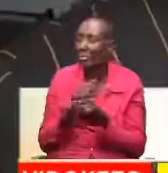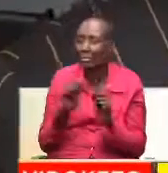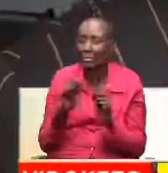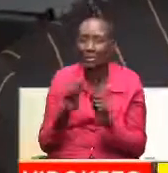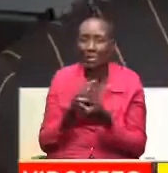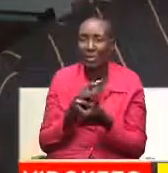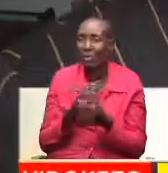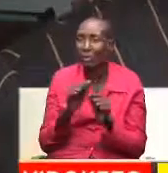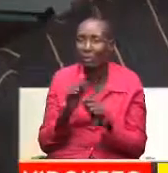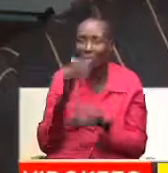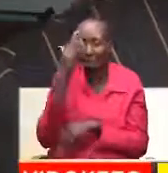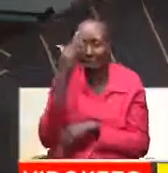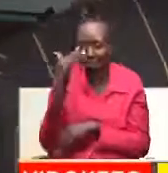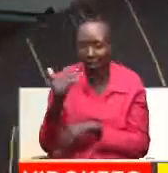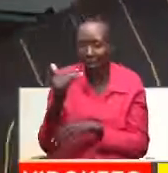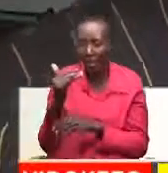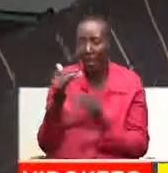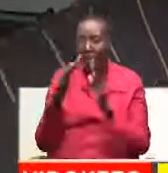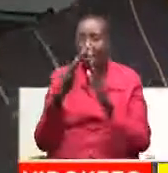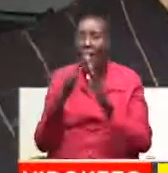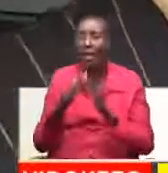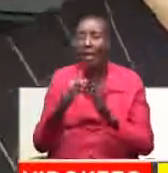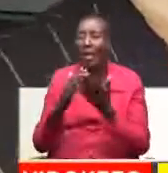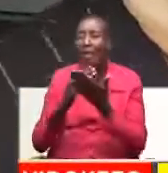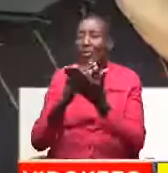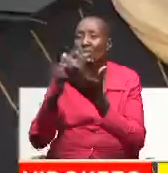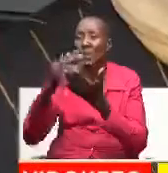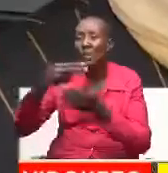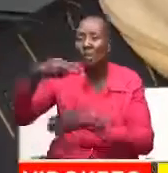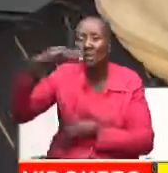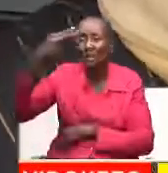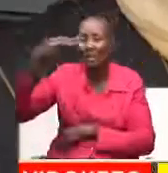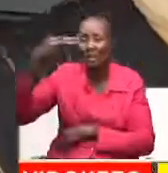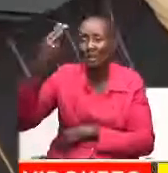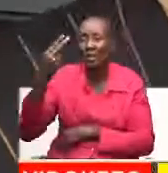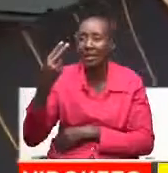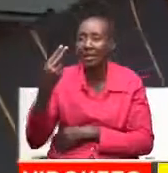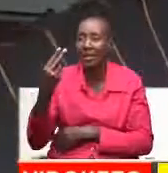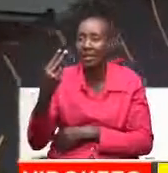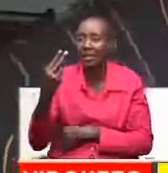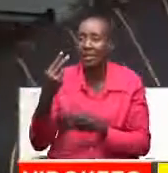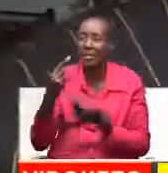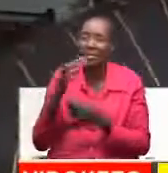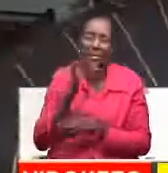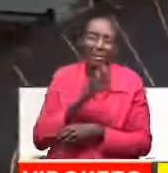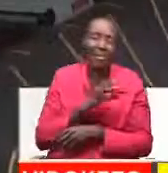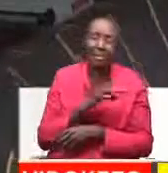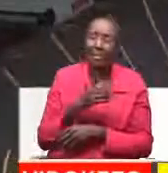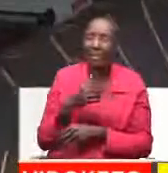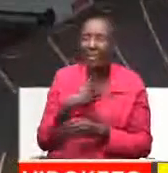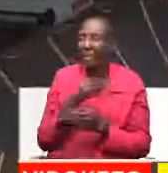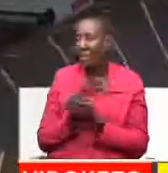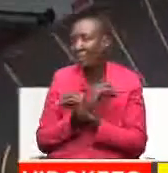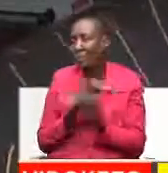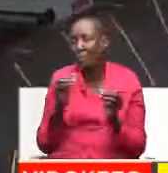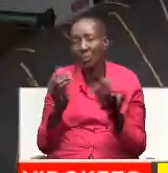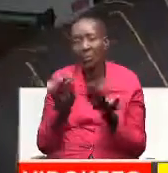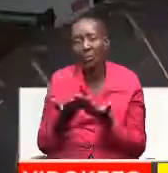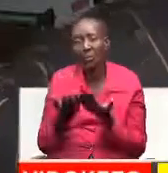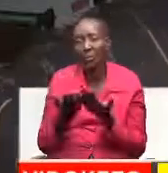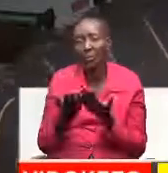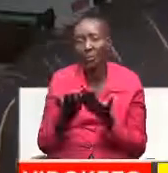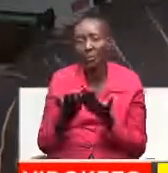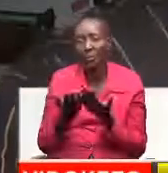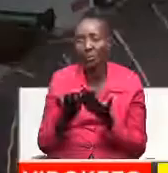rents are very, very high. They are not in tandem with whatever income is the person is we are earning.